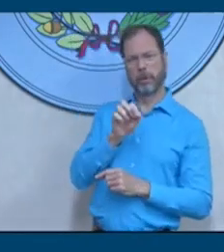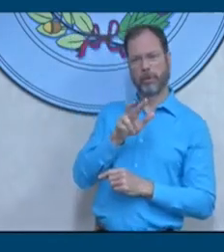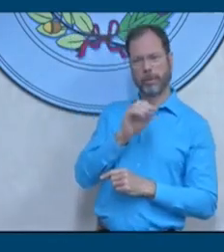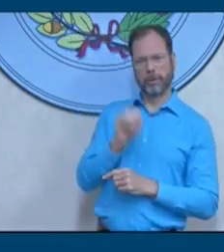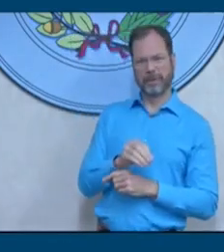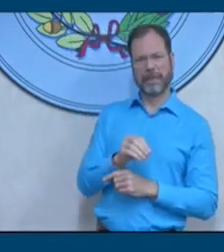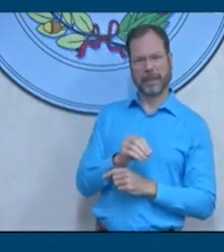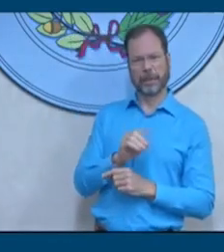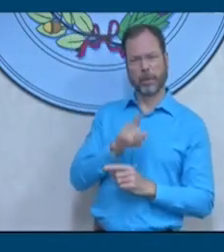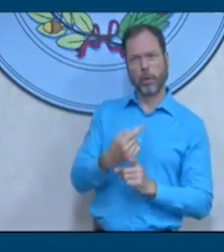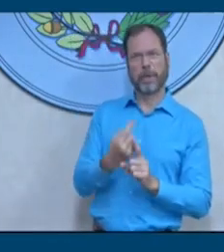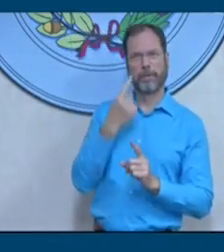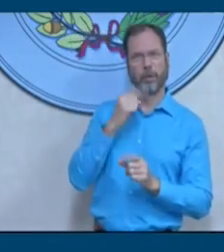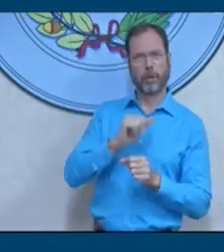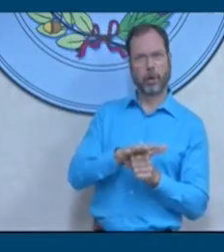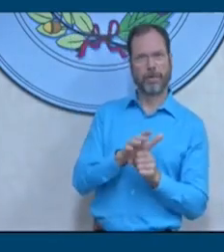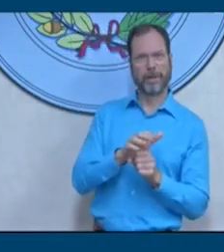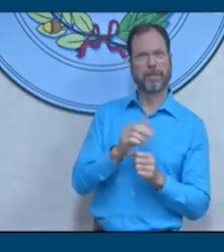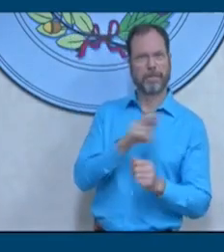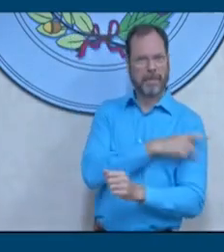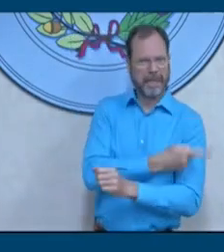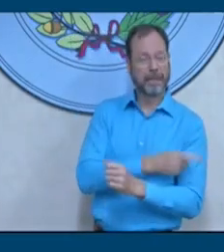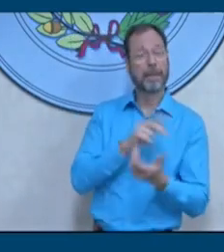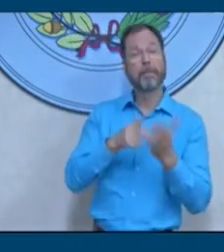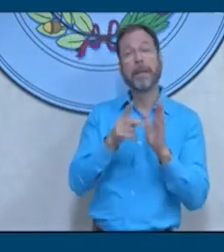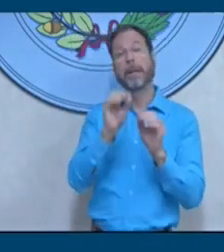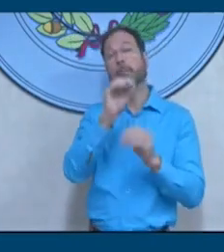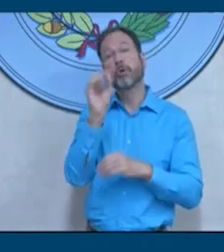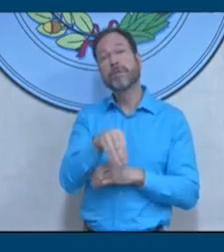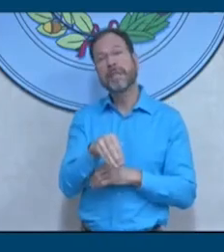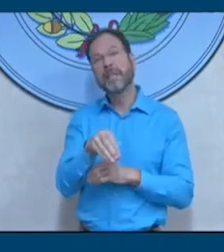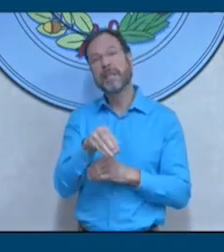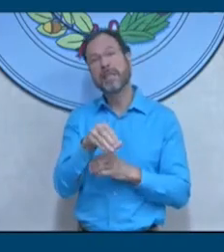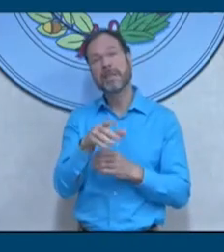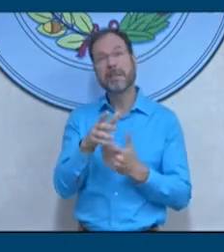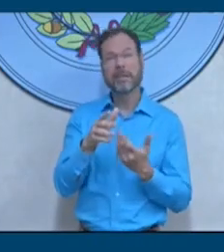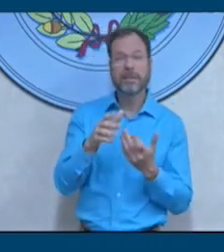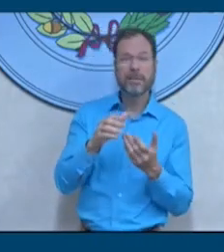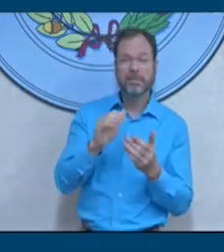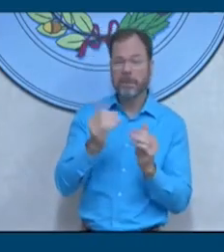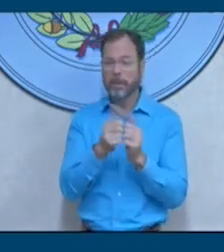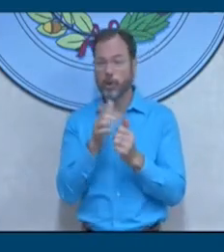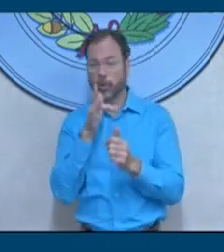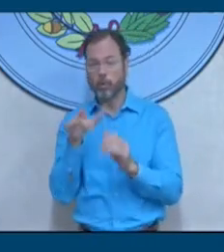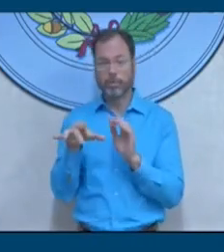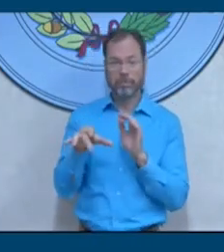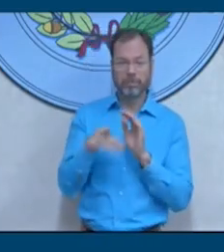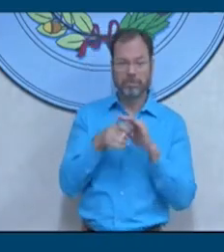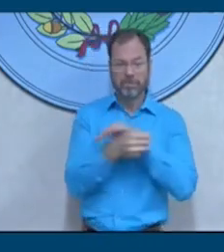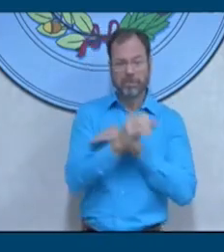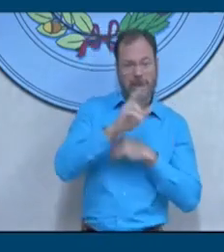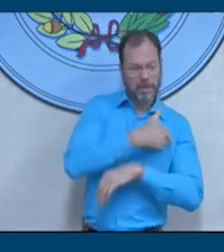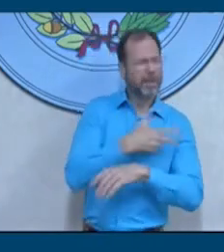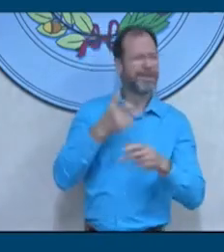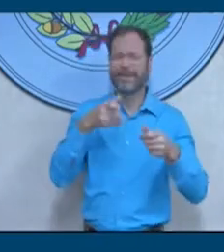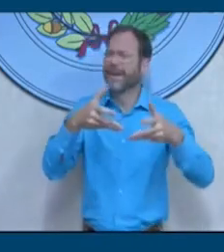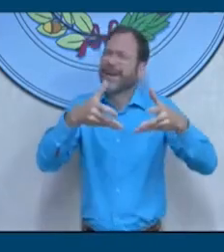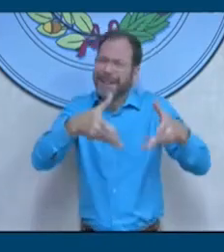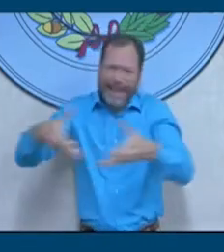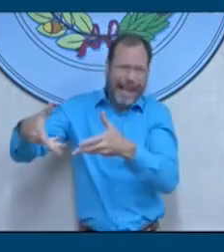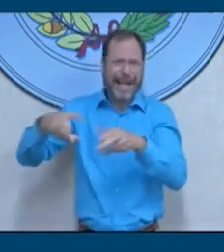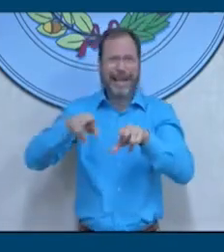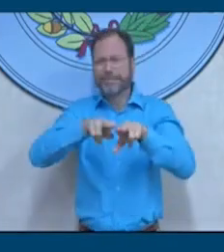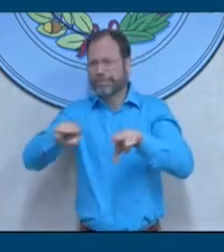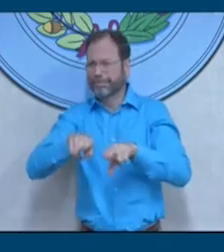COVID patients, meaning that percentage-wise and numerically, there is an abundant supply of beds